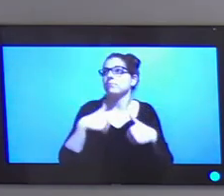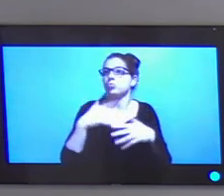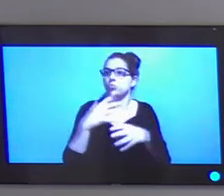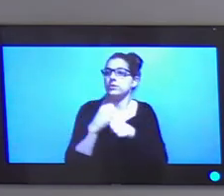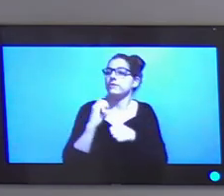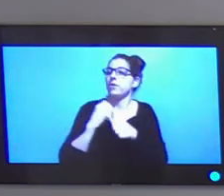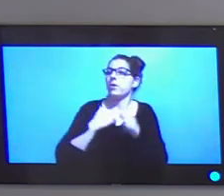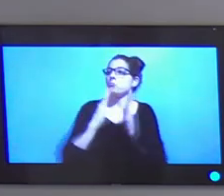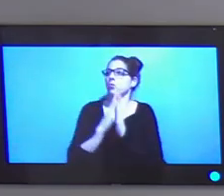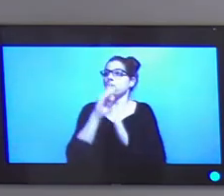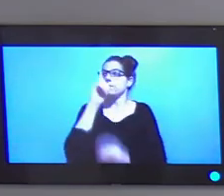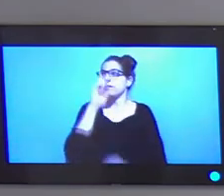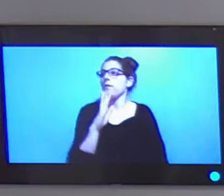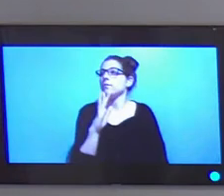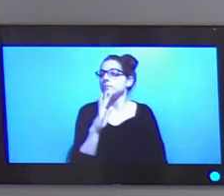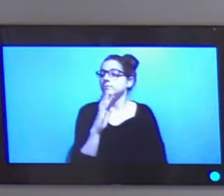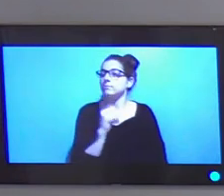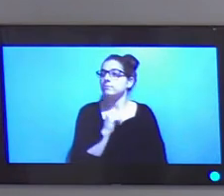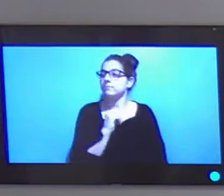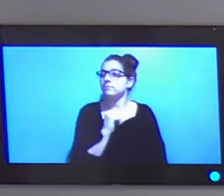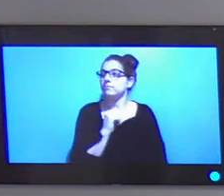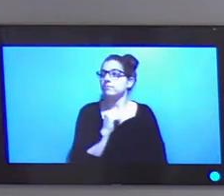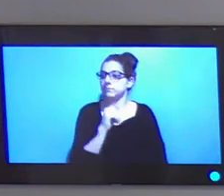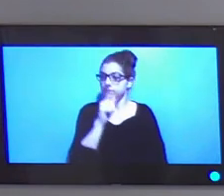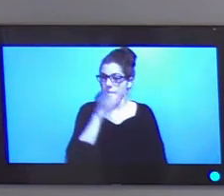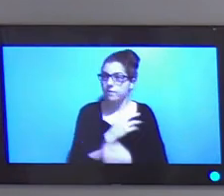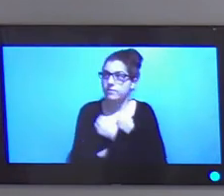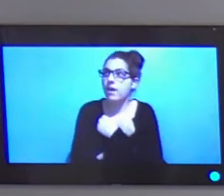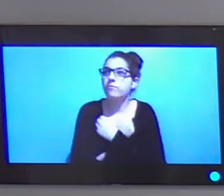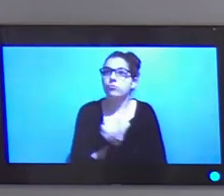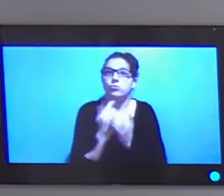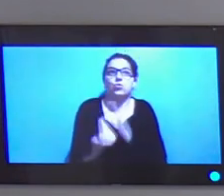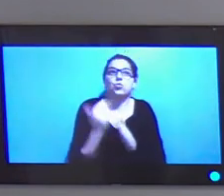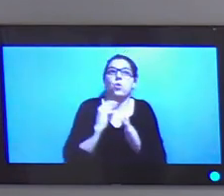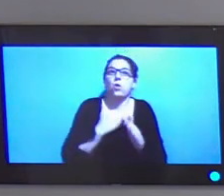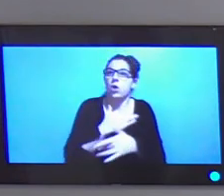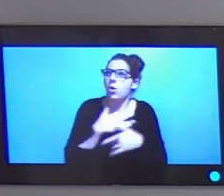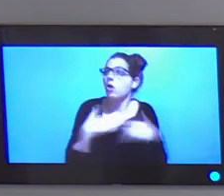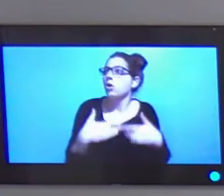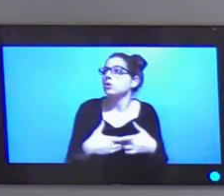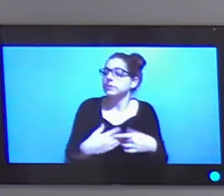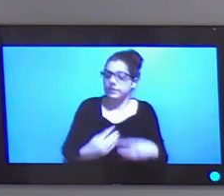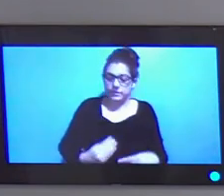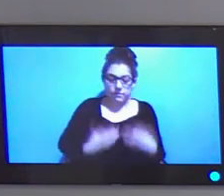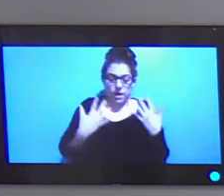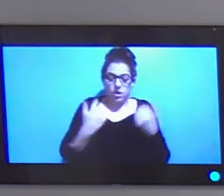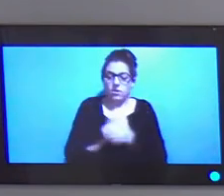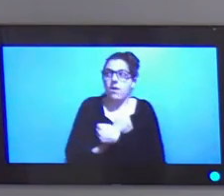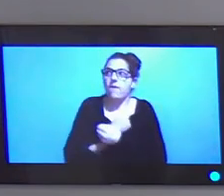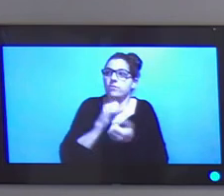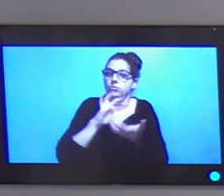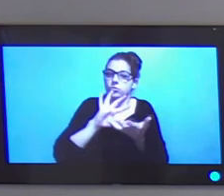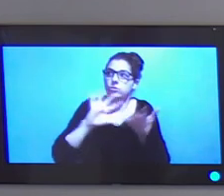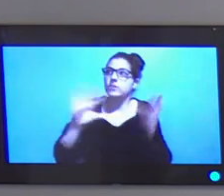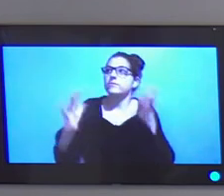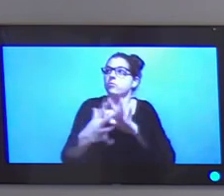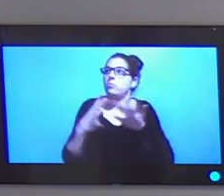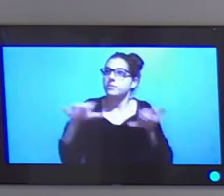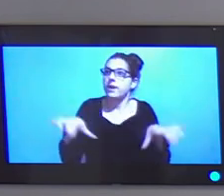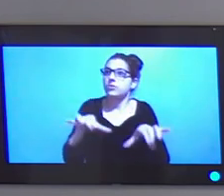God. God of love, renew our hearts, inspire our love, and transform our actions so that it may be true to the message of your